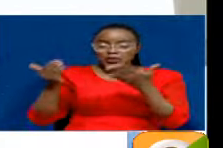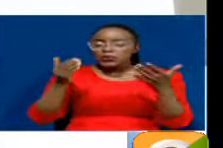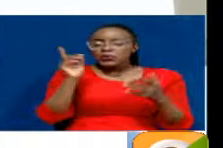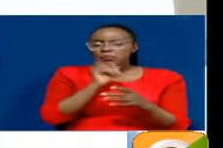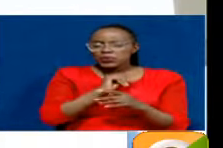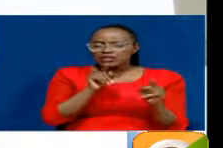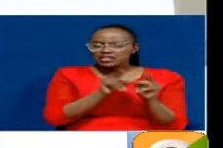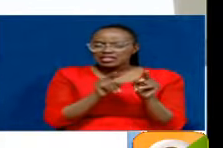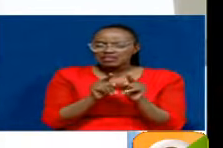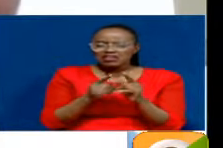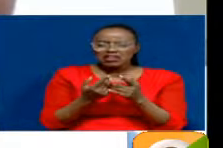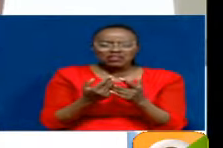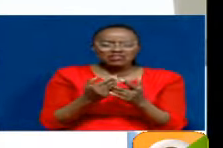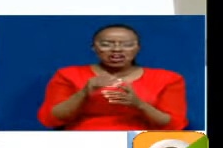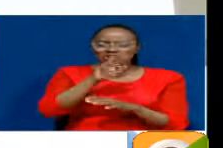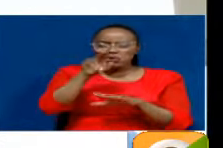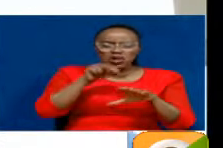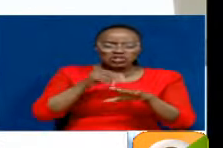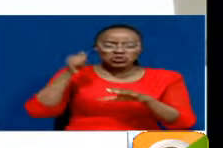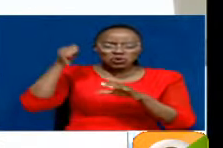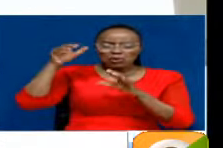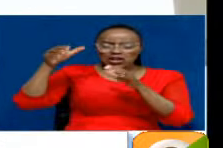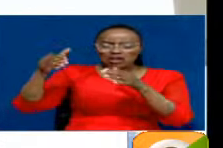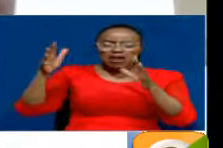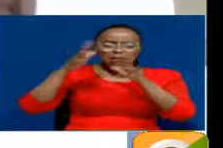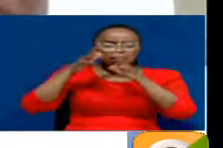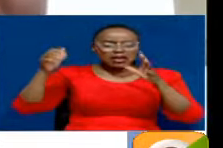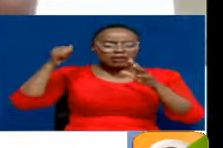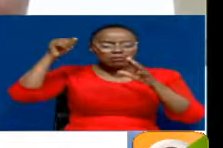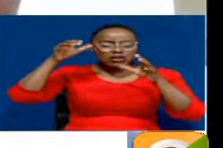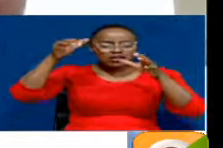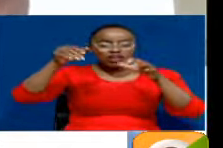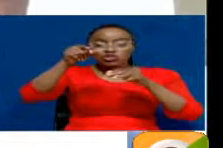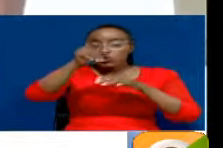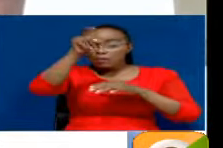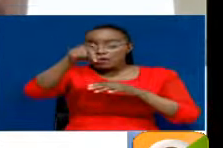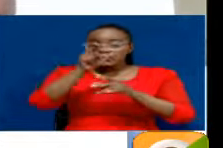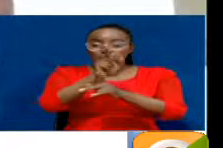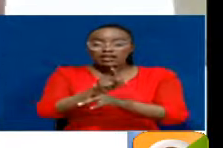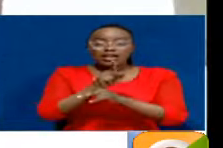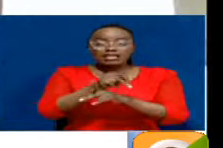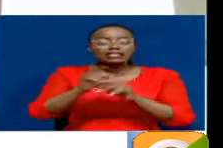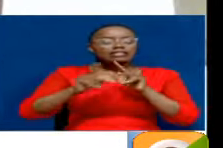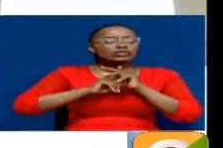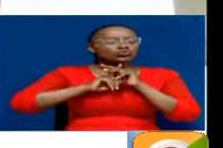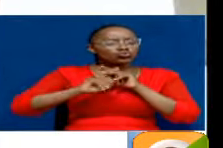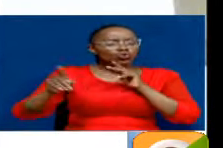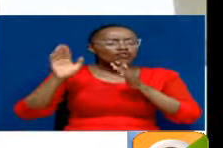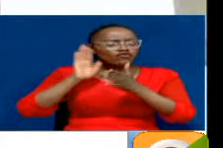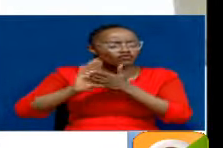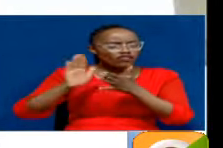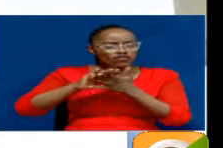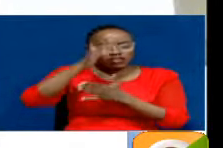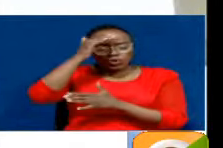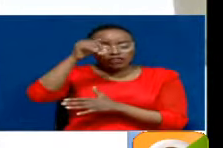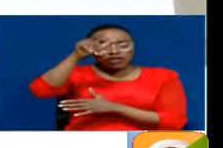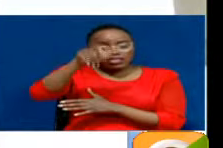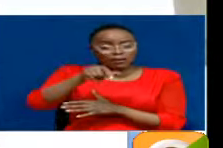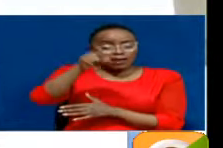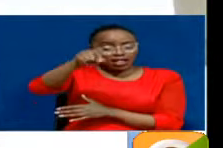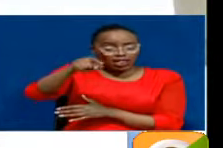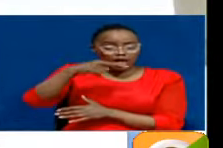you know, accolades like, oh, national parties, oh, big parties. Be very careful. Run, my friend, run. Because hapo kuna